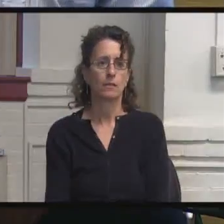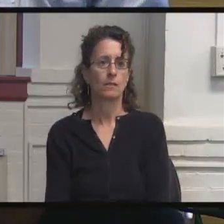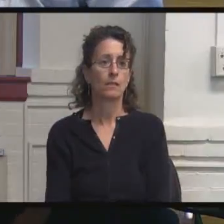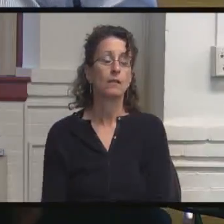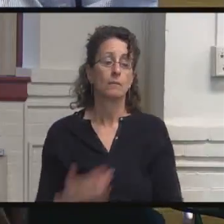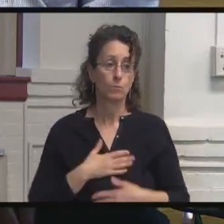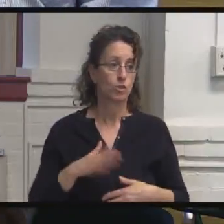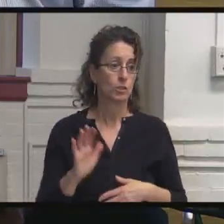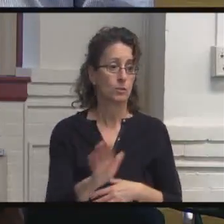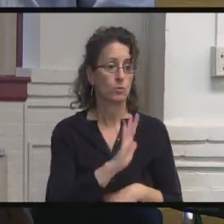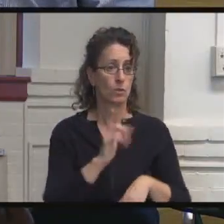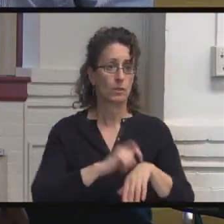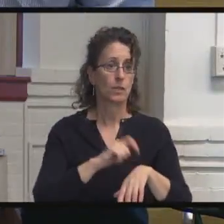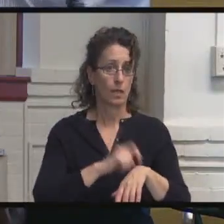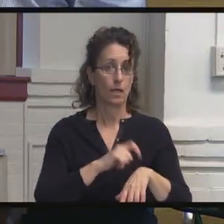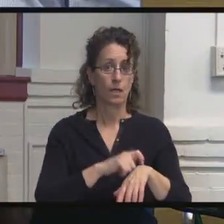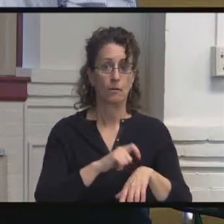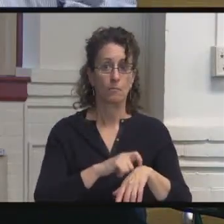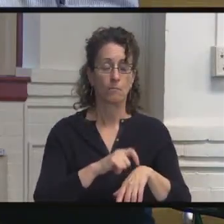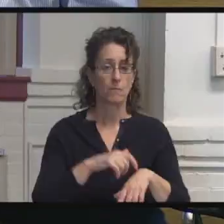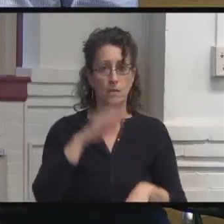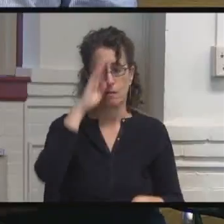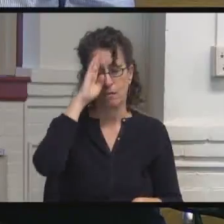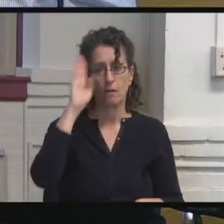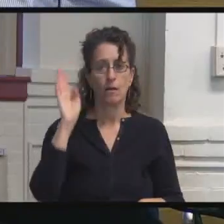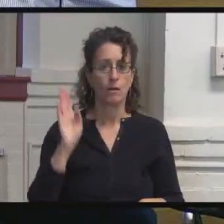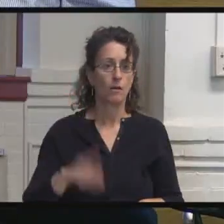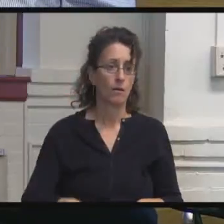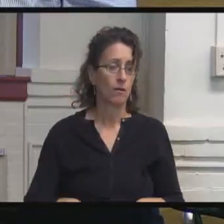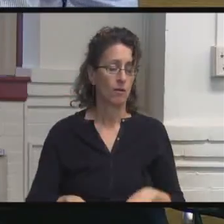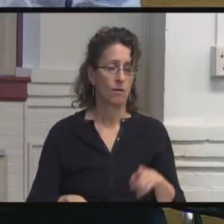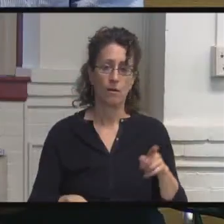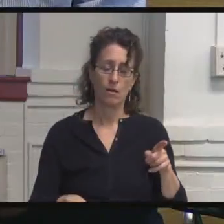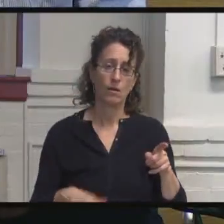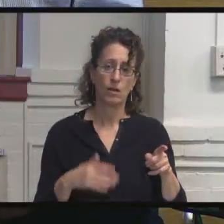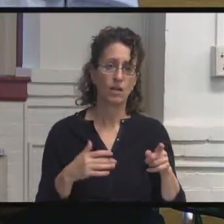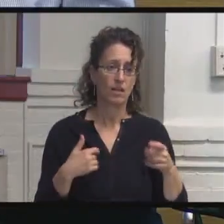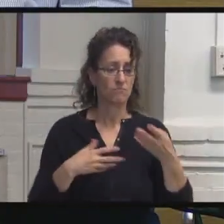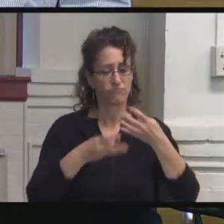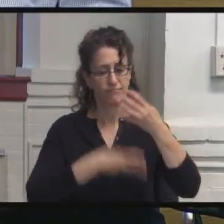appreciate everybody's time and being here, and I realize that you have a number of different